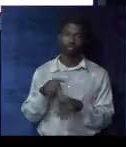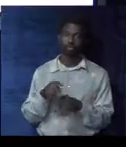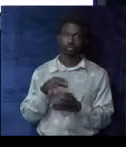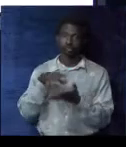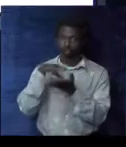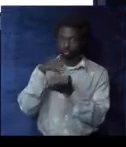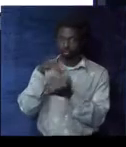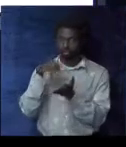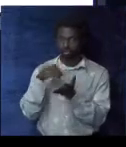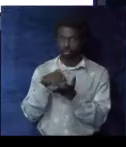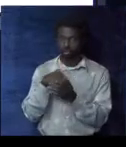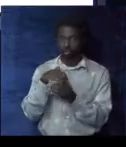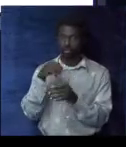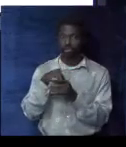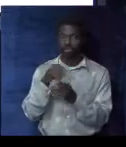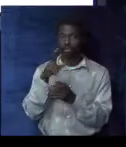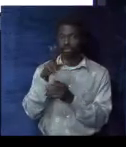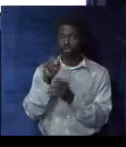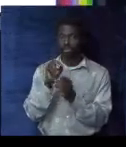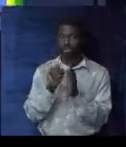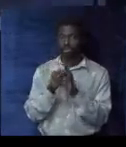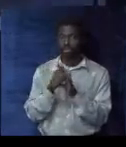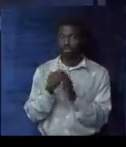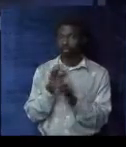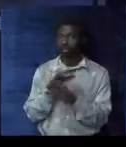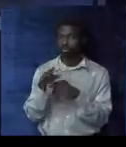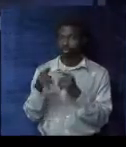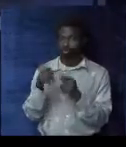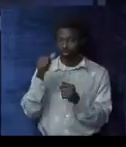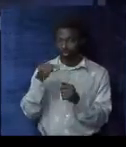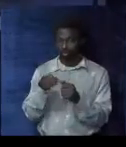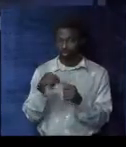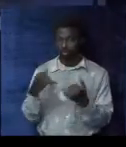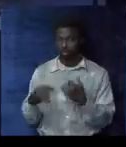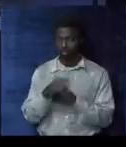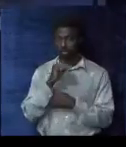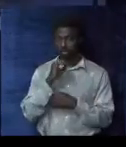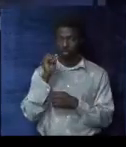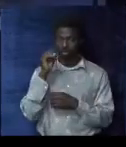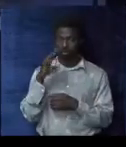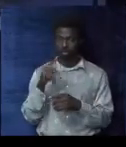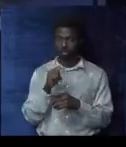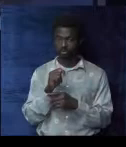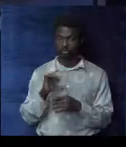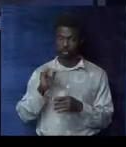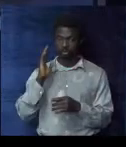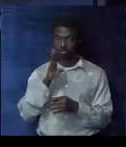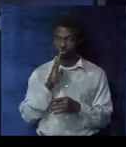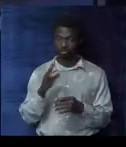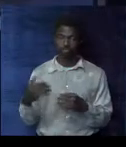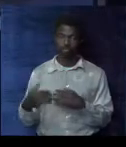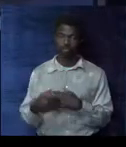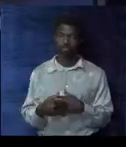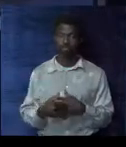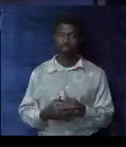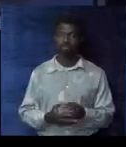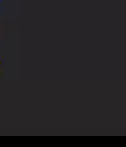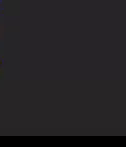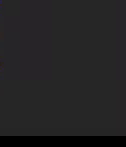with. You have to copy this assignment in 30 seconds. But don't go away. Remember that today is Magic Tuesday, and I will be right back.